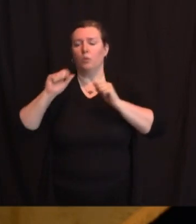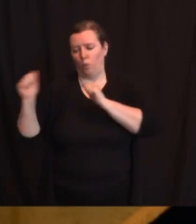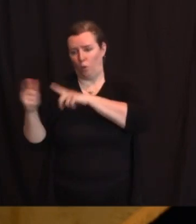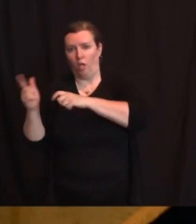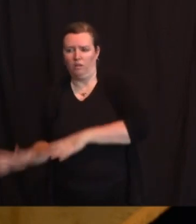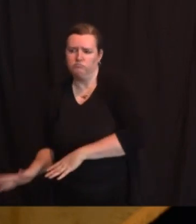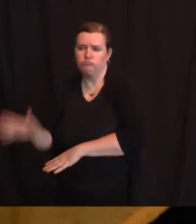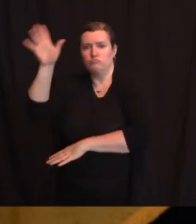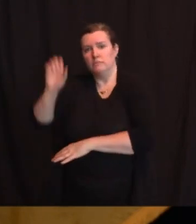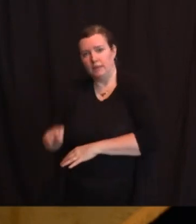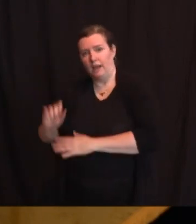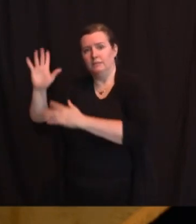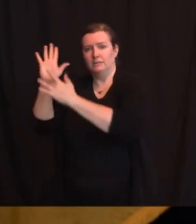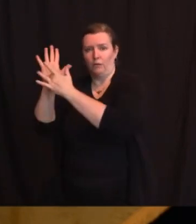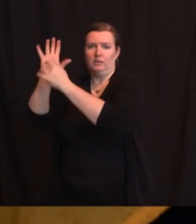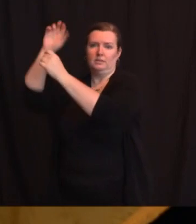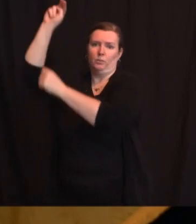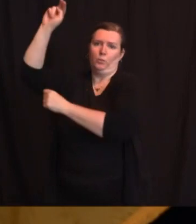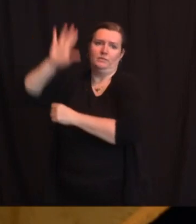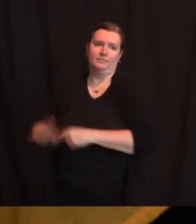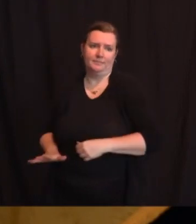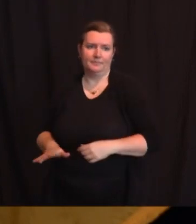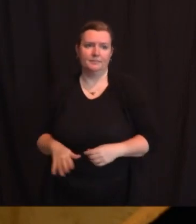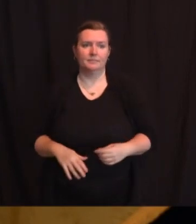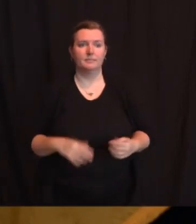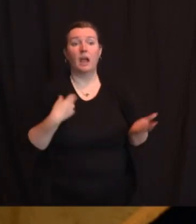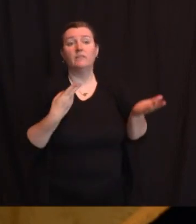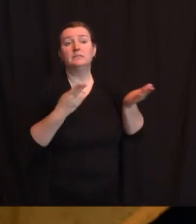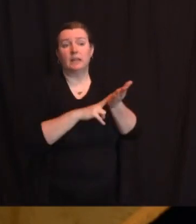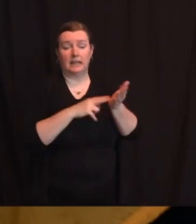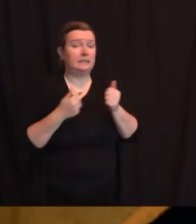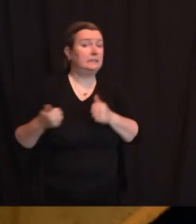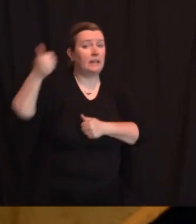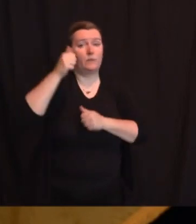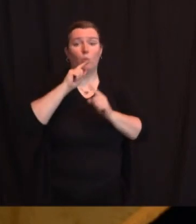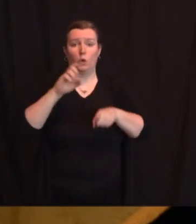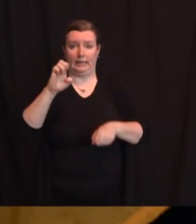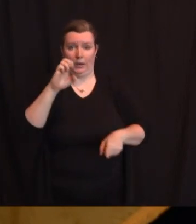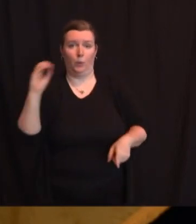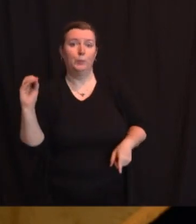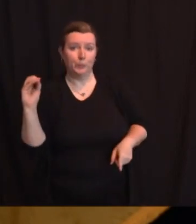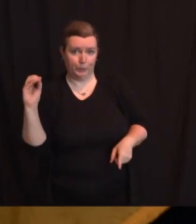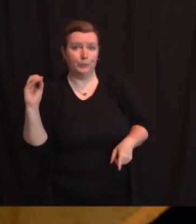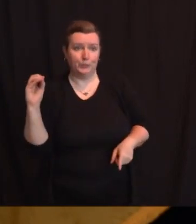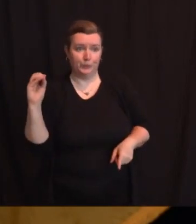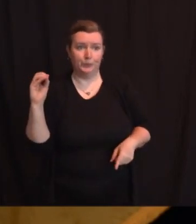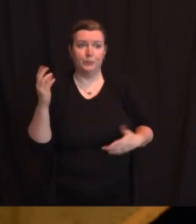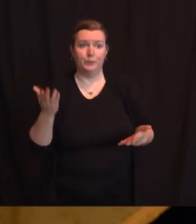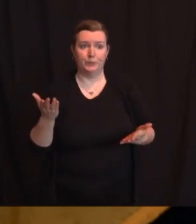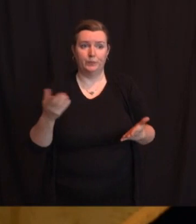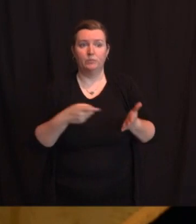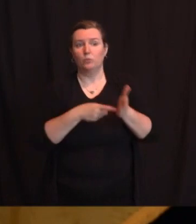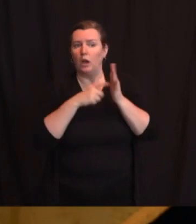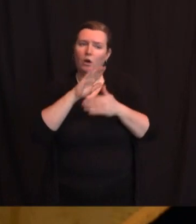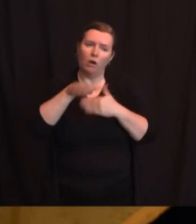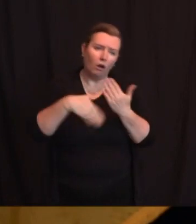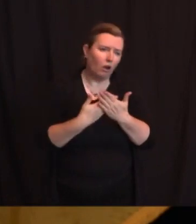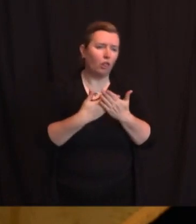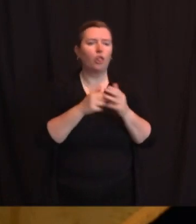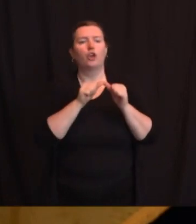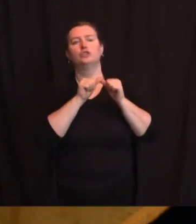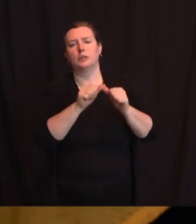Additionally, today, I am signing an executive directive that will require all long-term care facilities to